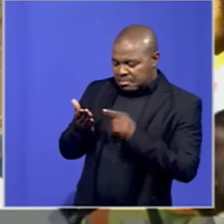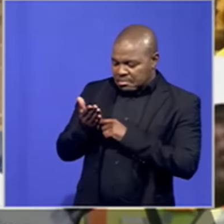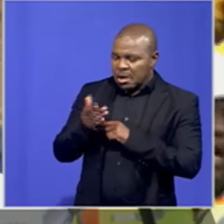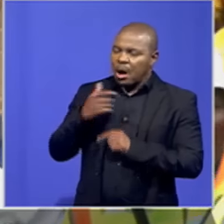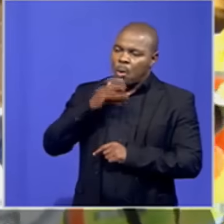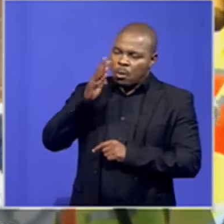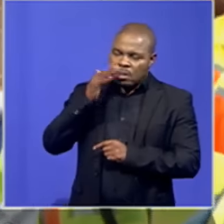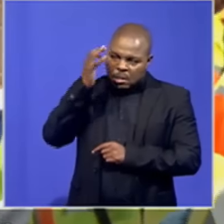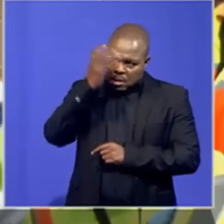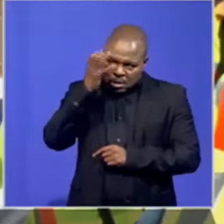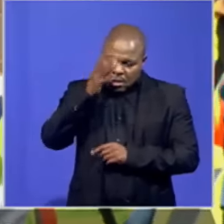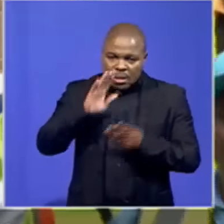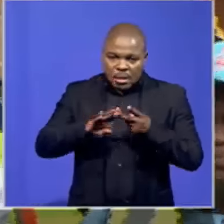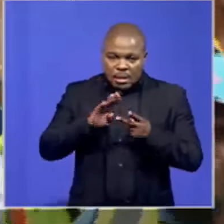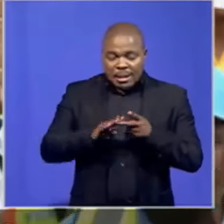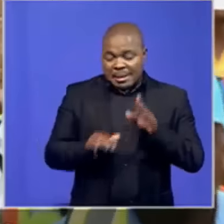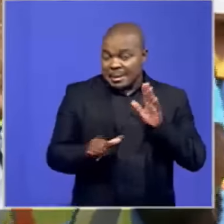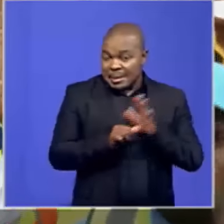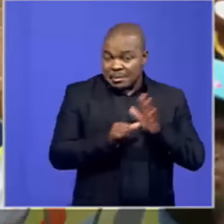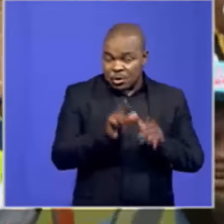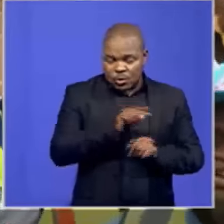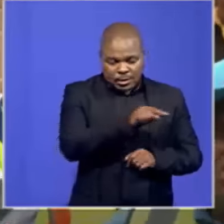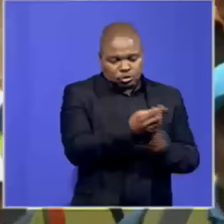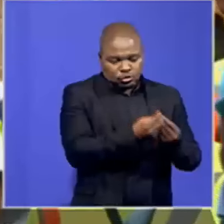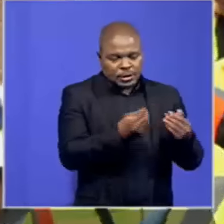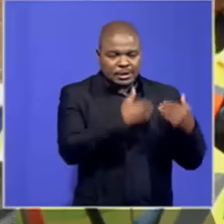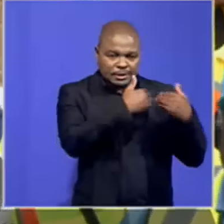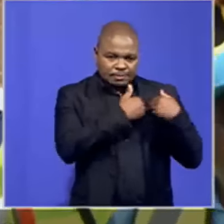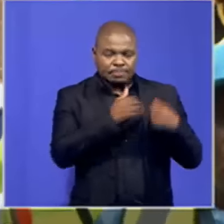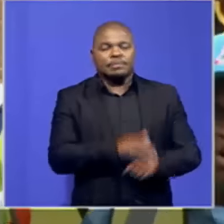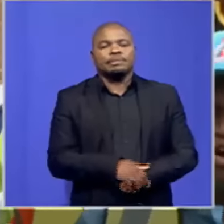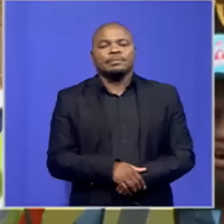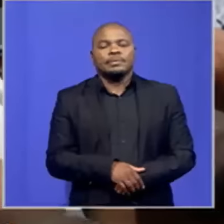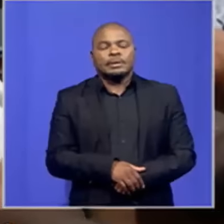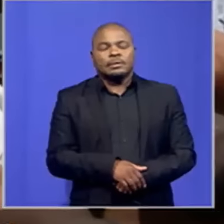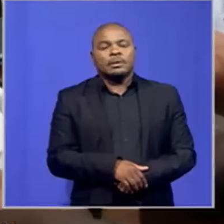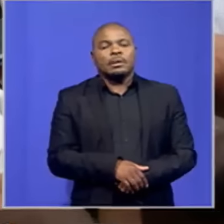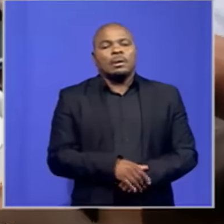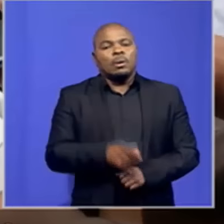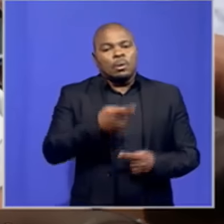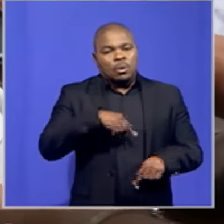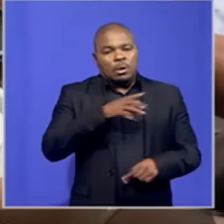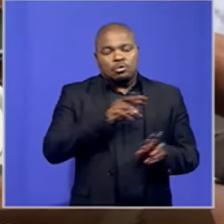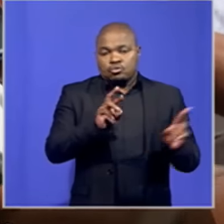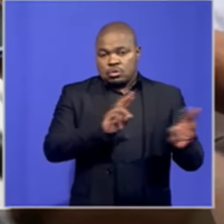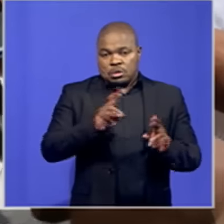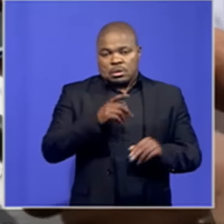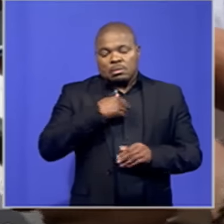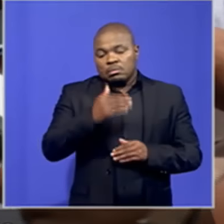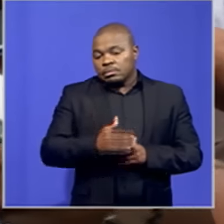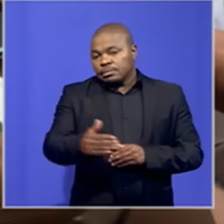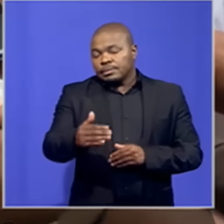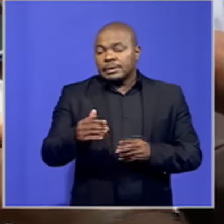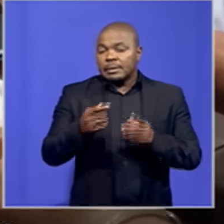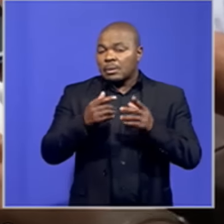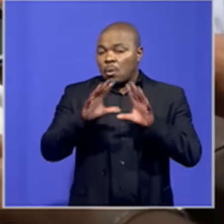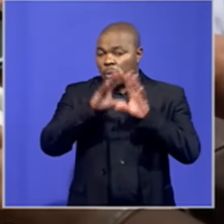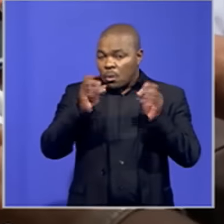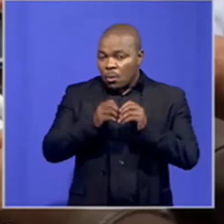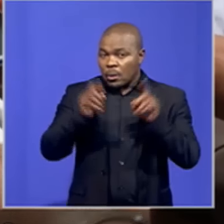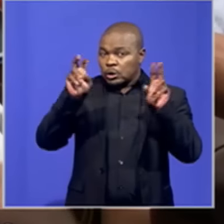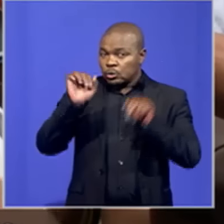botlalo mme pabalesego ya barutwana ga ikitla ya amega gope. We're ready to respond to all the issues they are